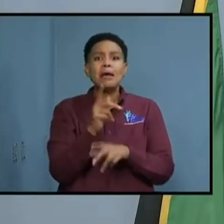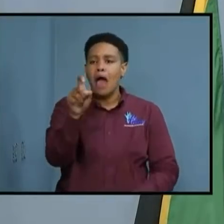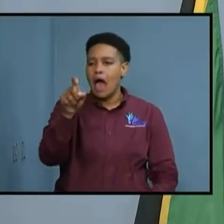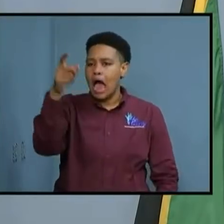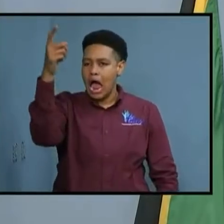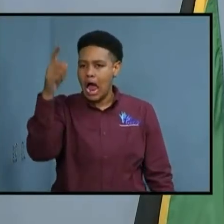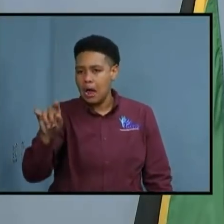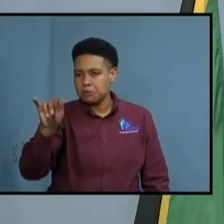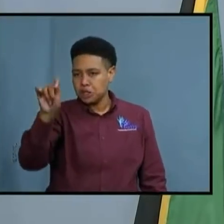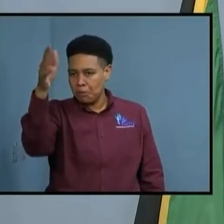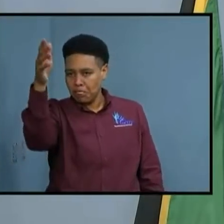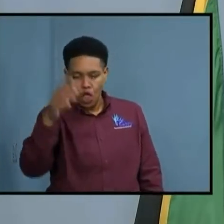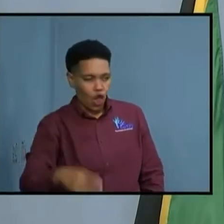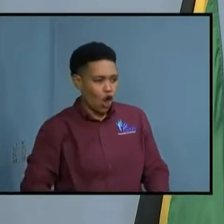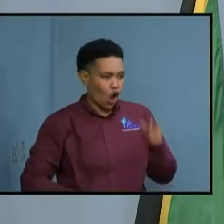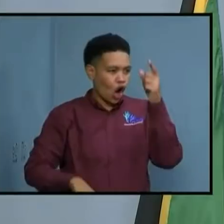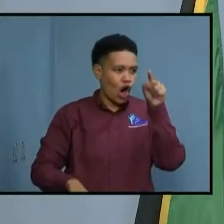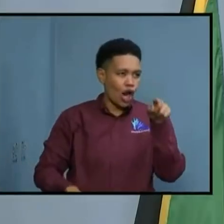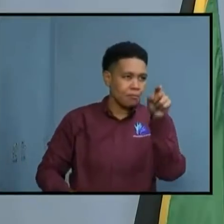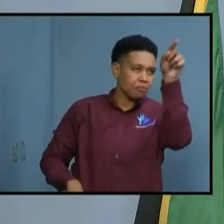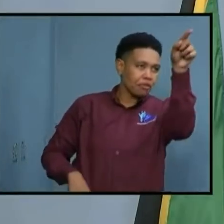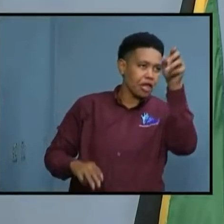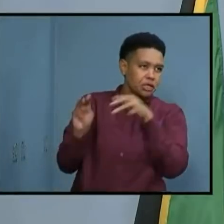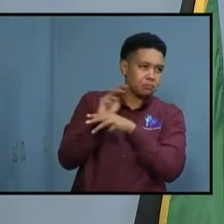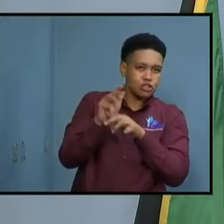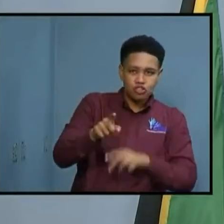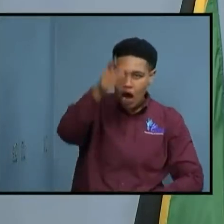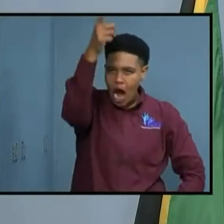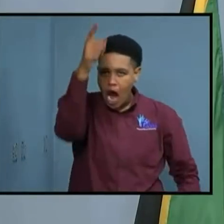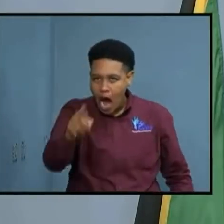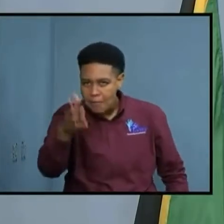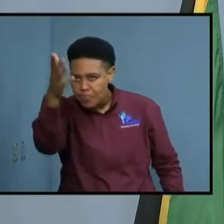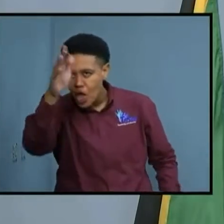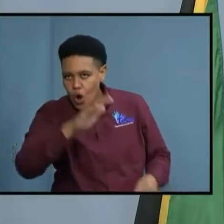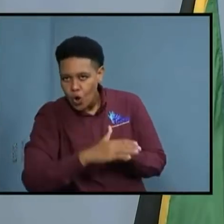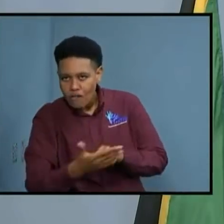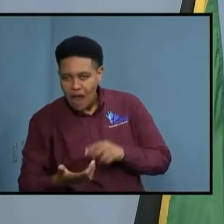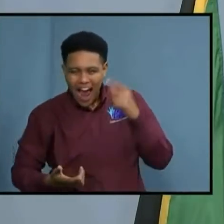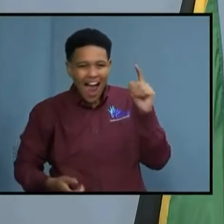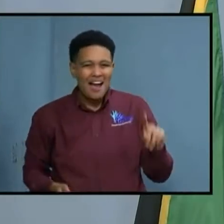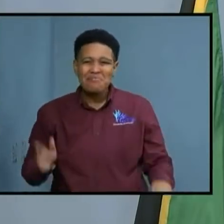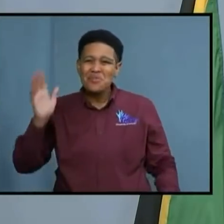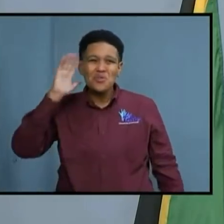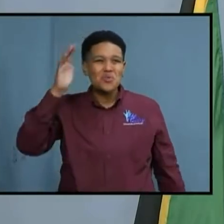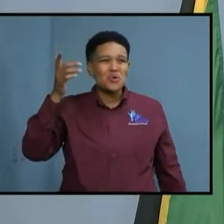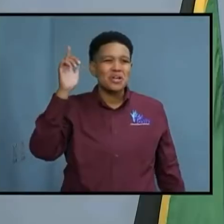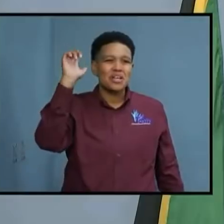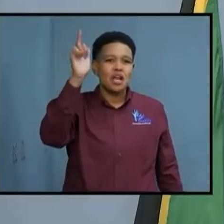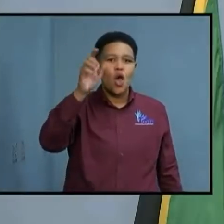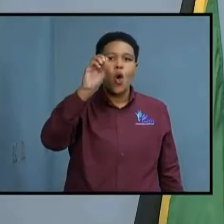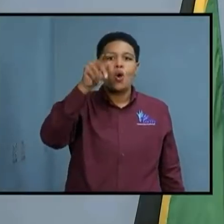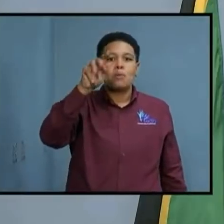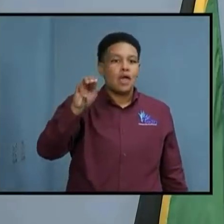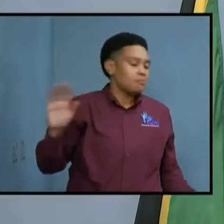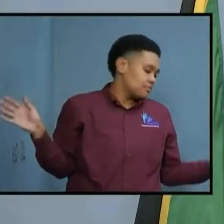the JPS or the Ministry of X or the OPM, maybe. Let's hope not. I'm knocking board.